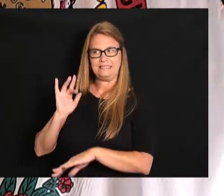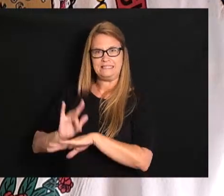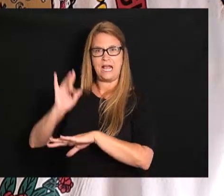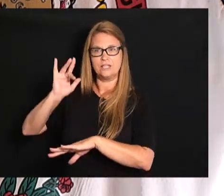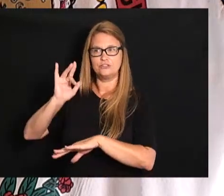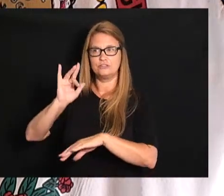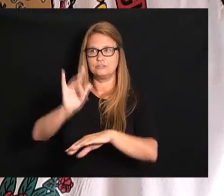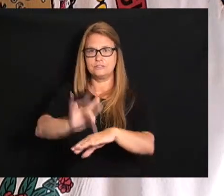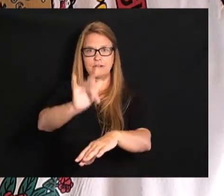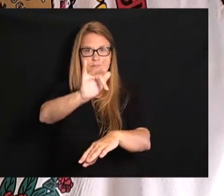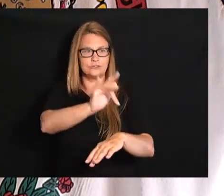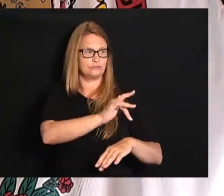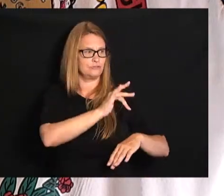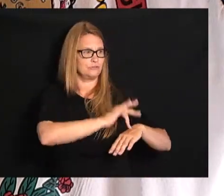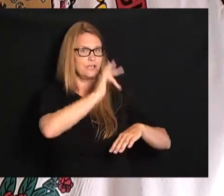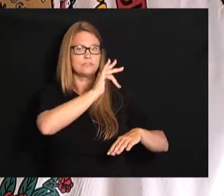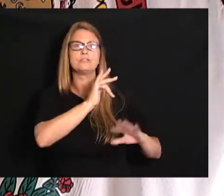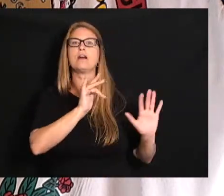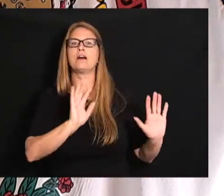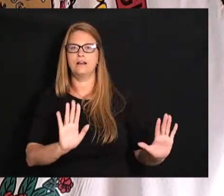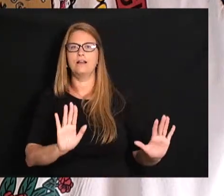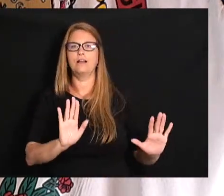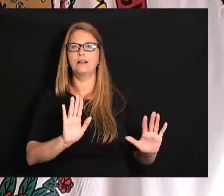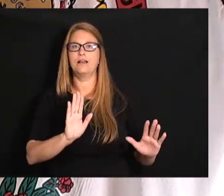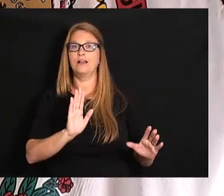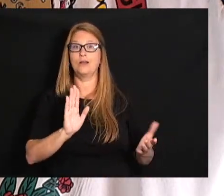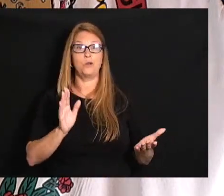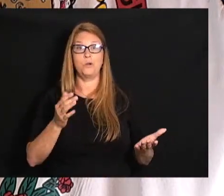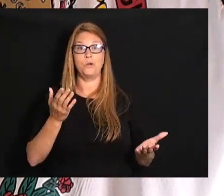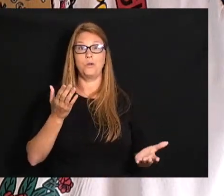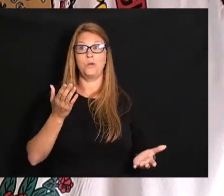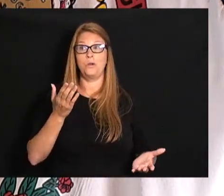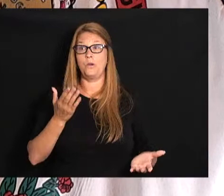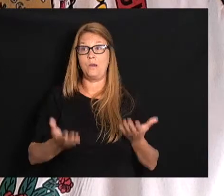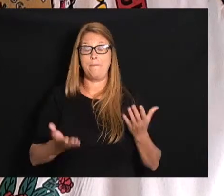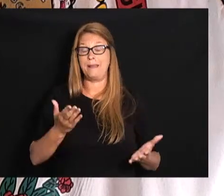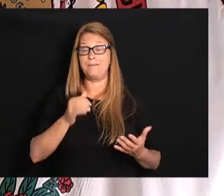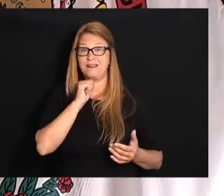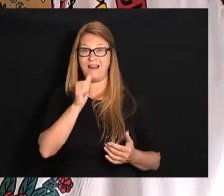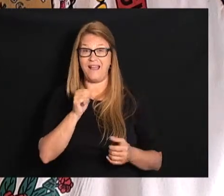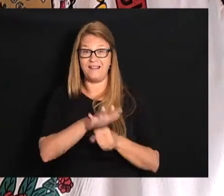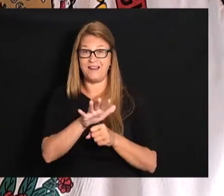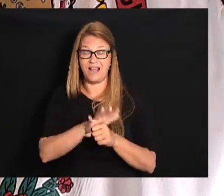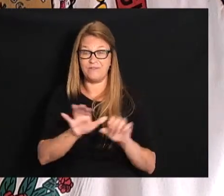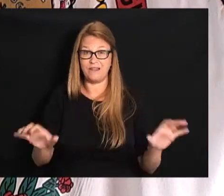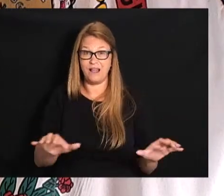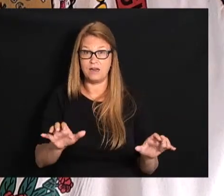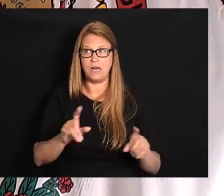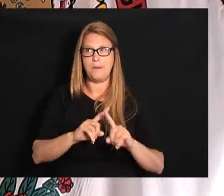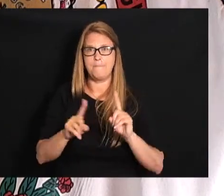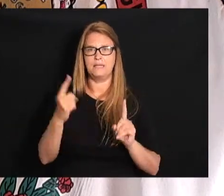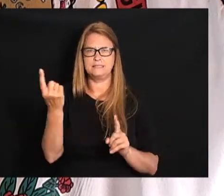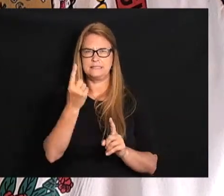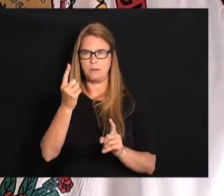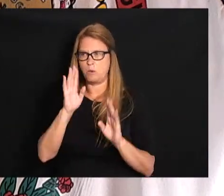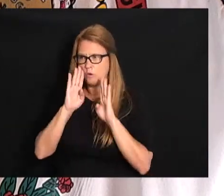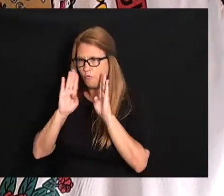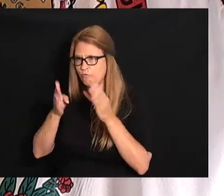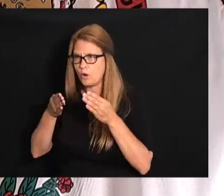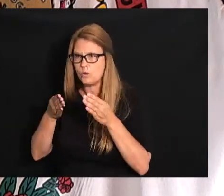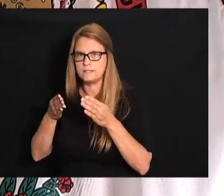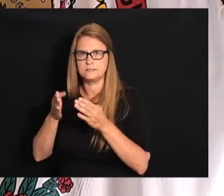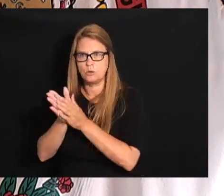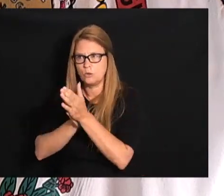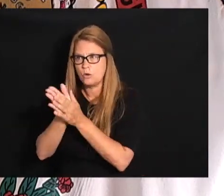and hit a little lick at it there, at the end of the day, we're not going to probably get much done. But if we got somebody that's really dialed in and